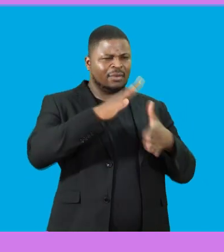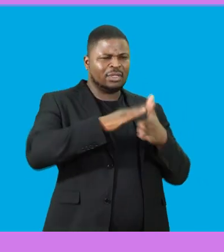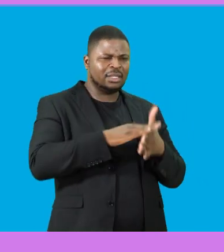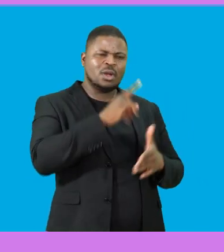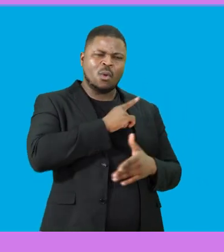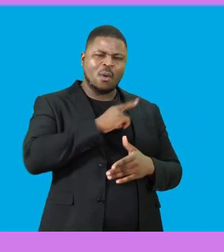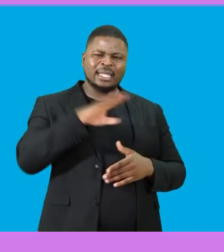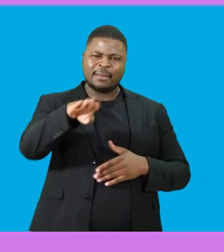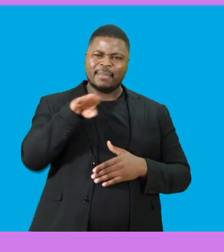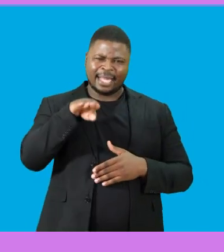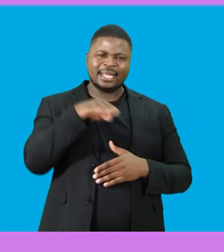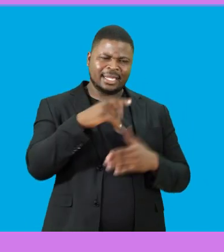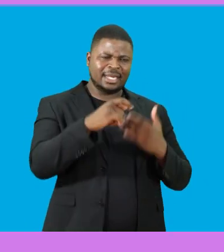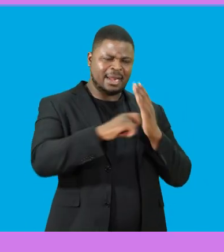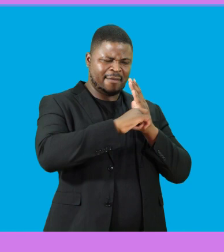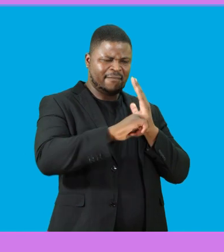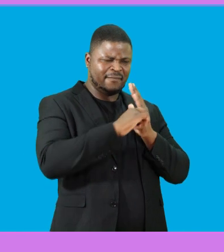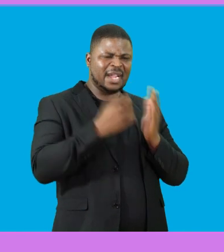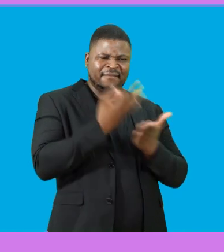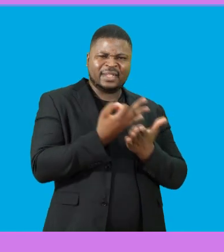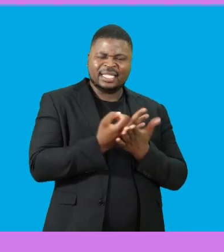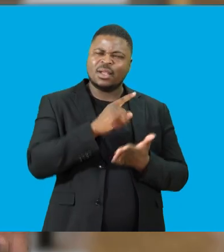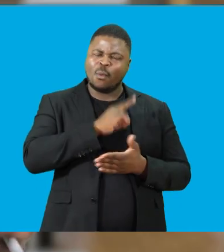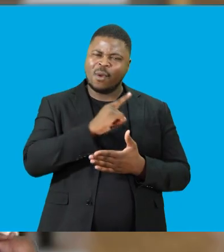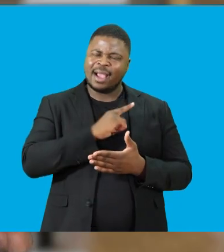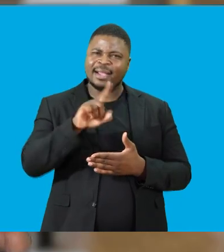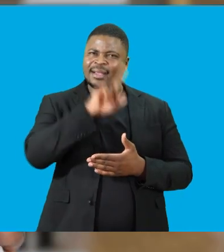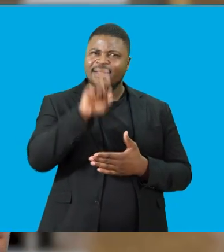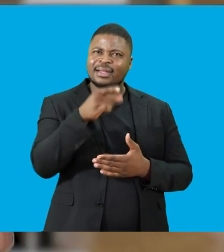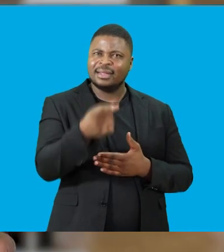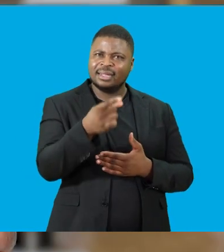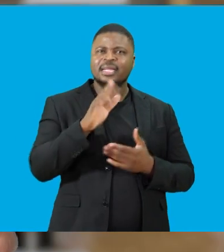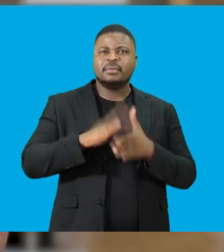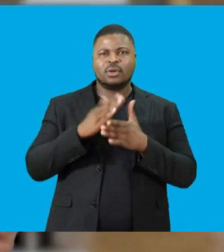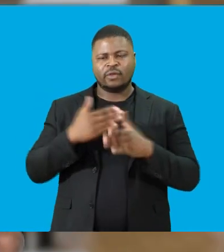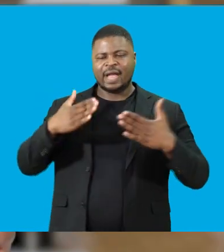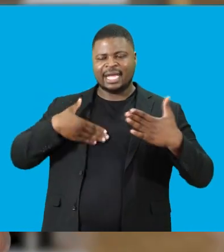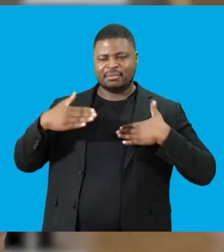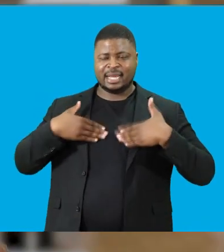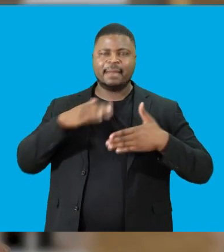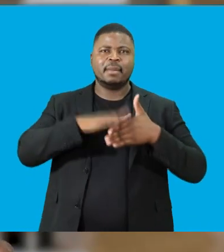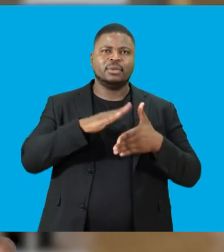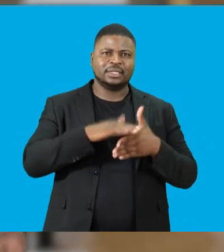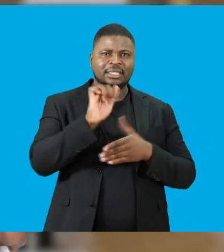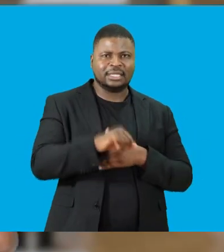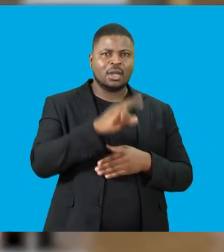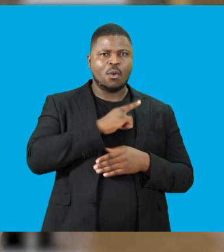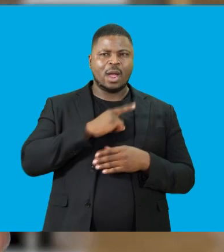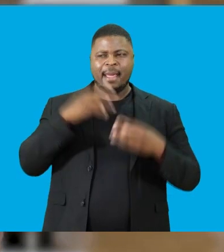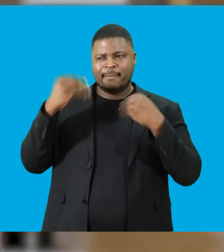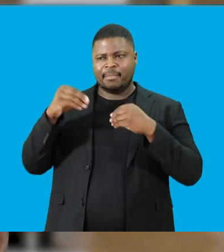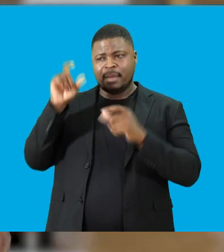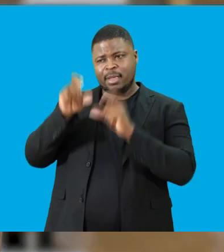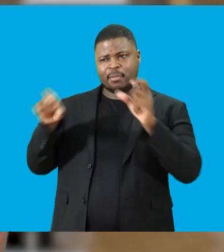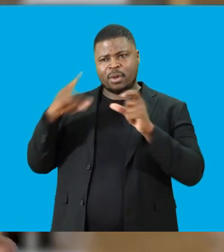charges fees. Why do you think the bank will charge fees? The bank will charge fees because of administration purposes, so that the people